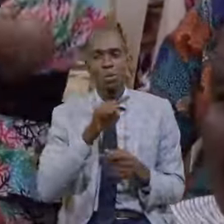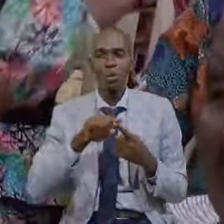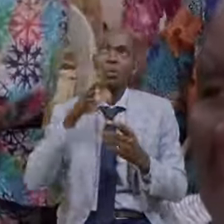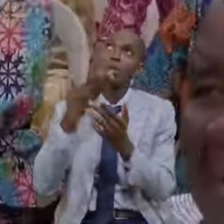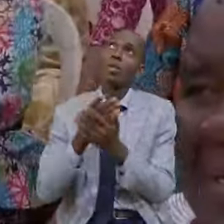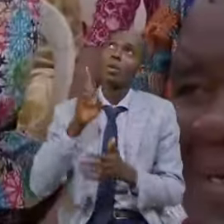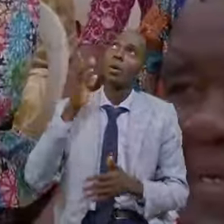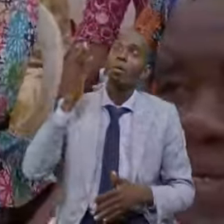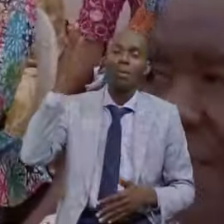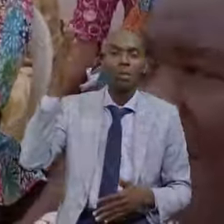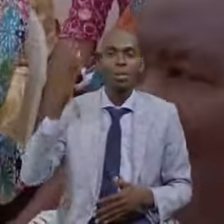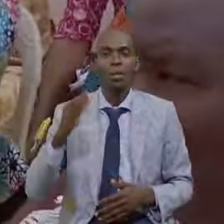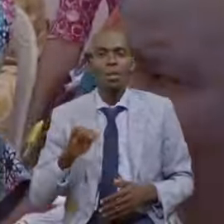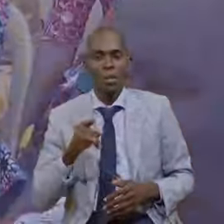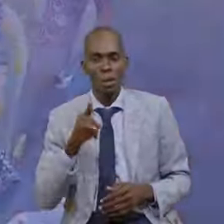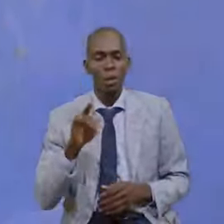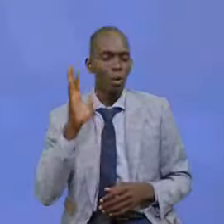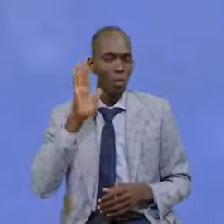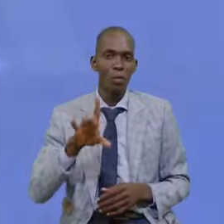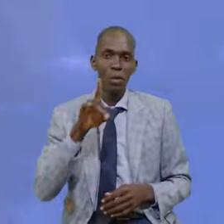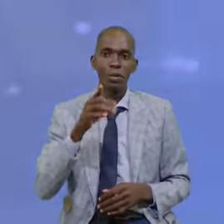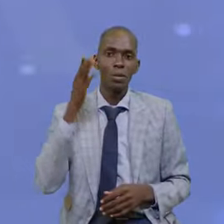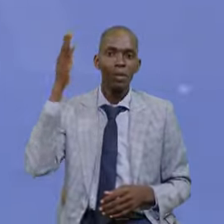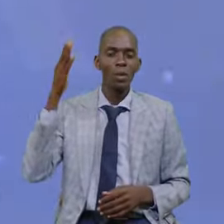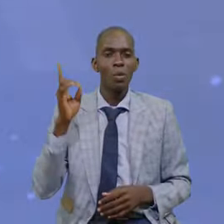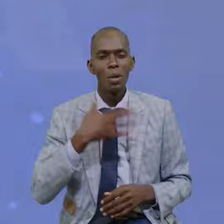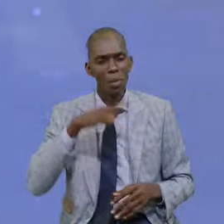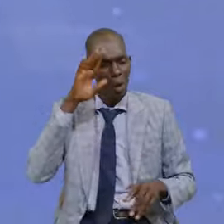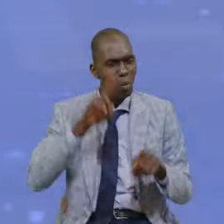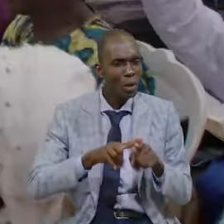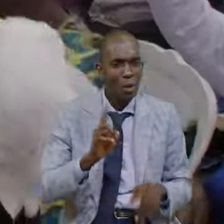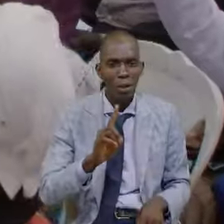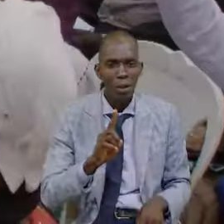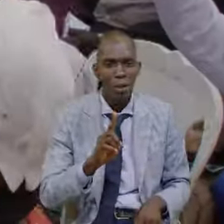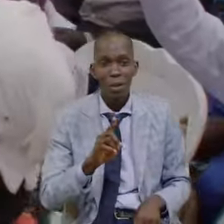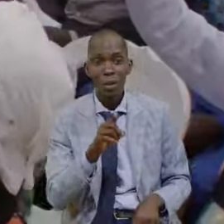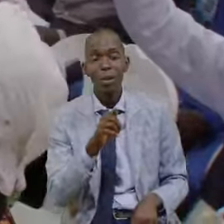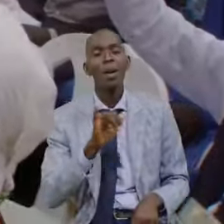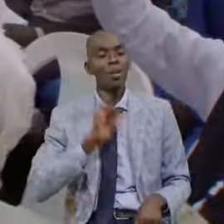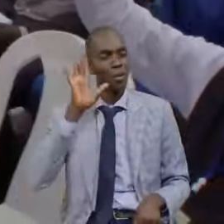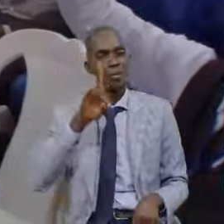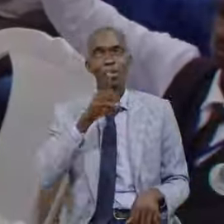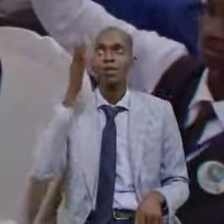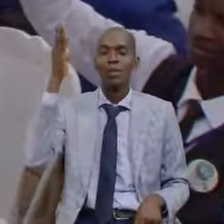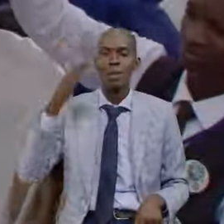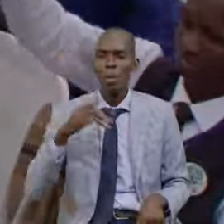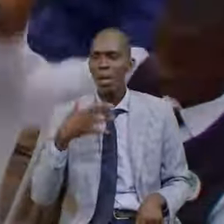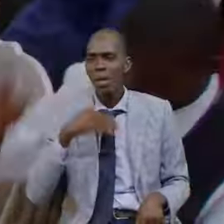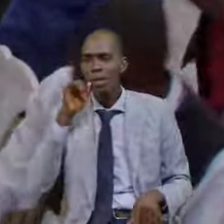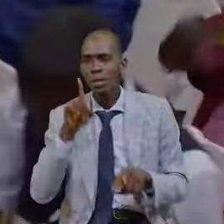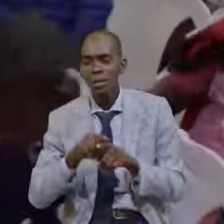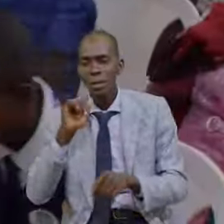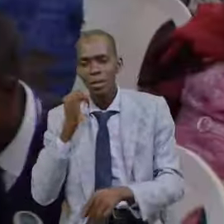there. I'll find you there. Where's my brother there? I'll find you there. Where's my sister, my daughter there?